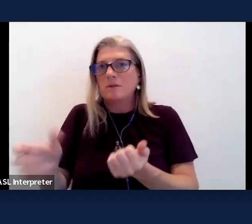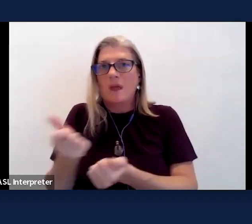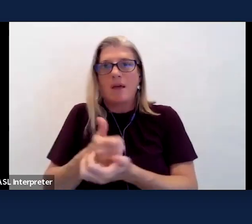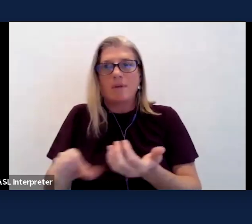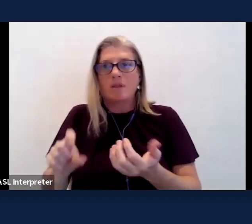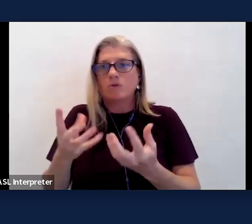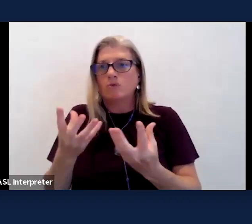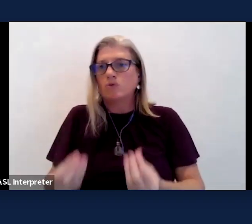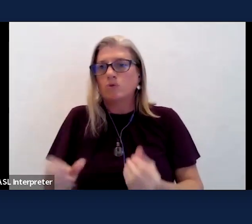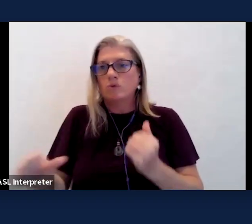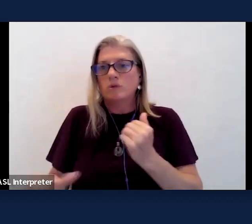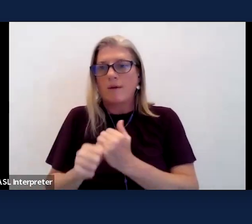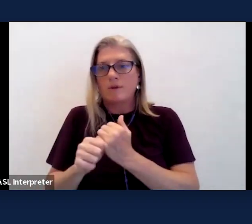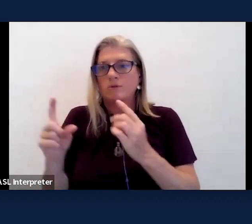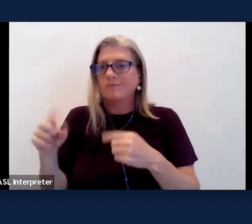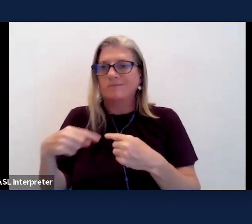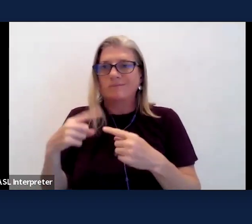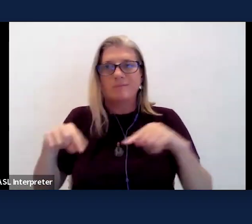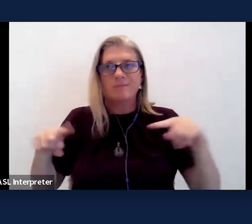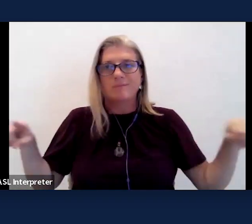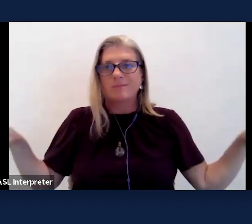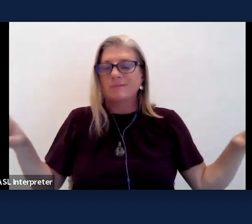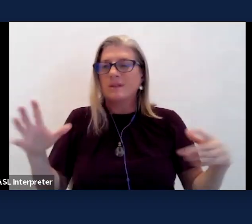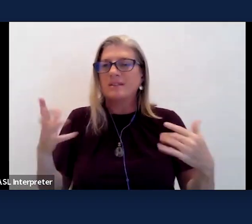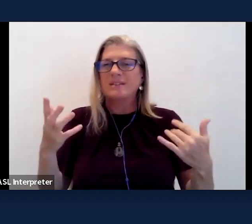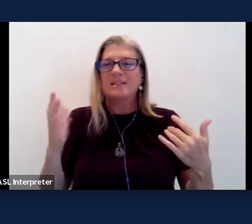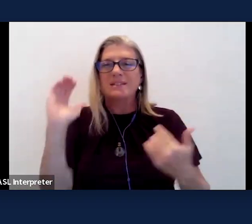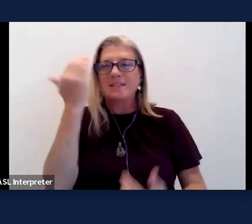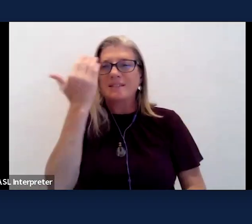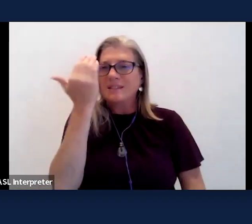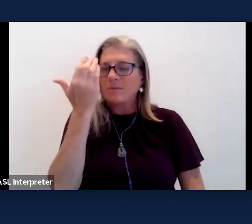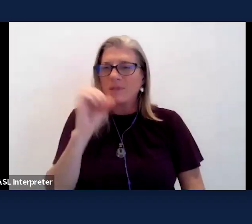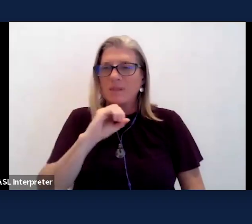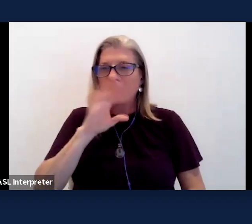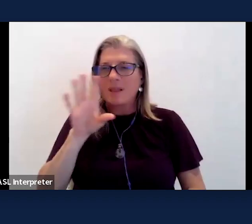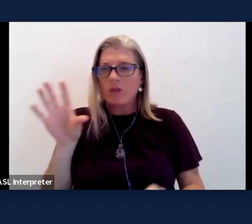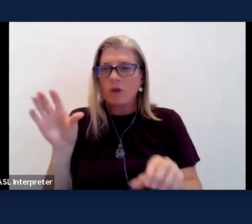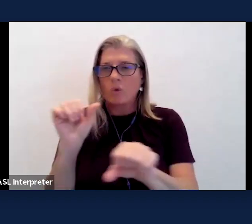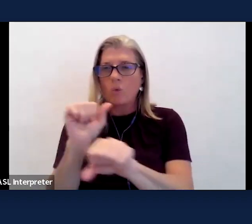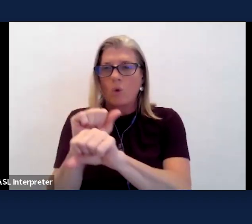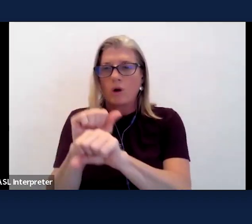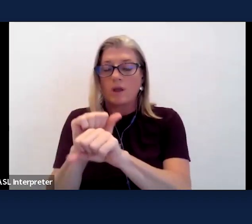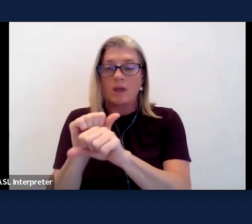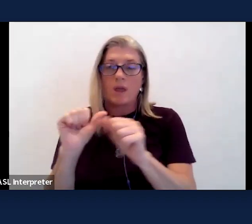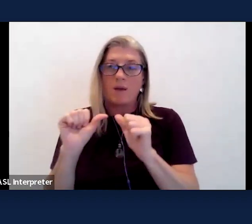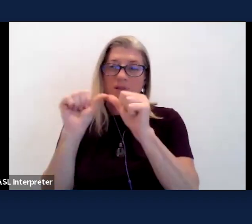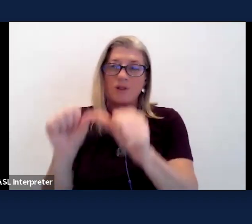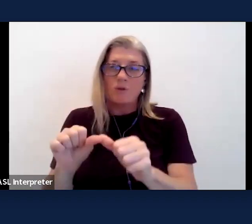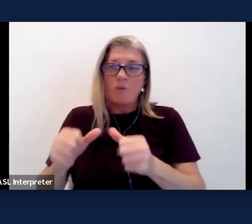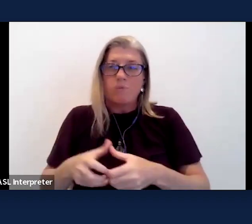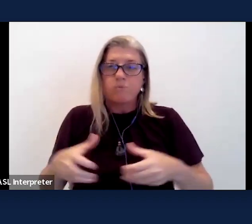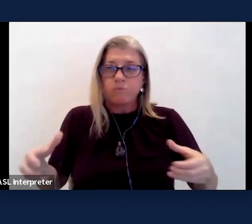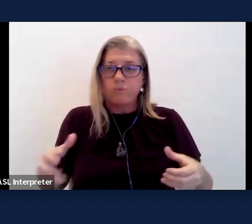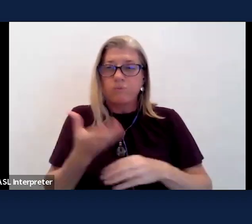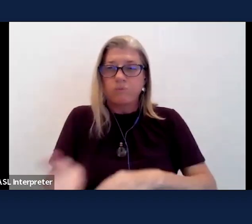stool softeners and so forth. Seems like things now are not working and I'm getting bloating almost